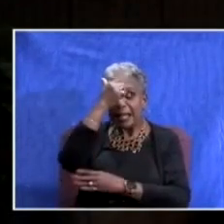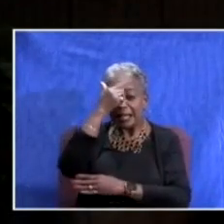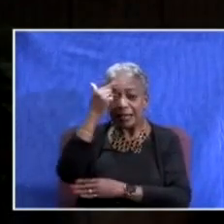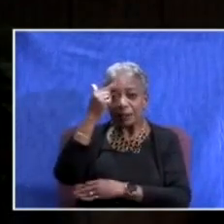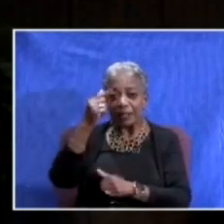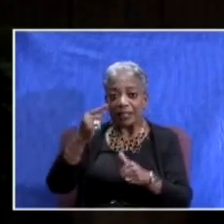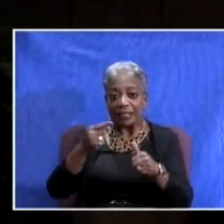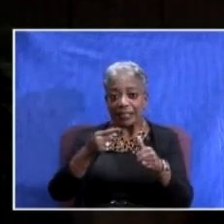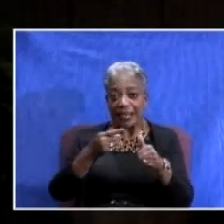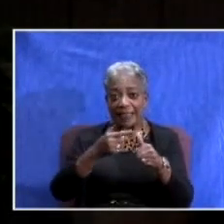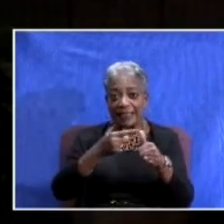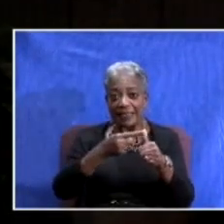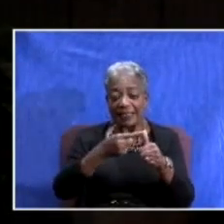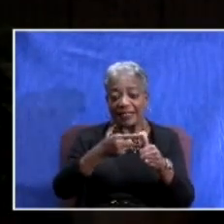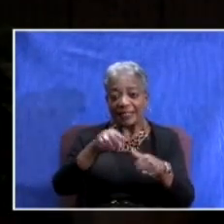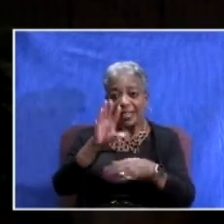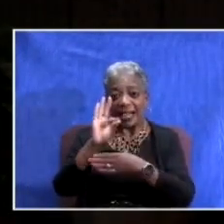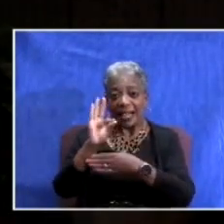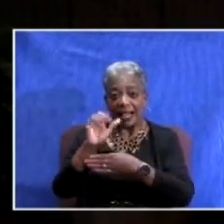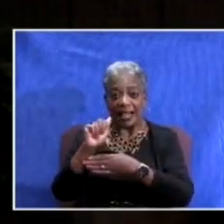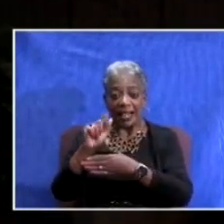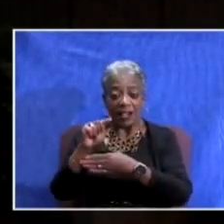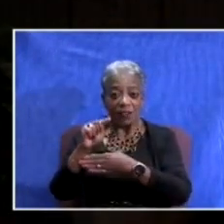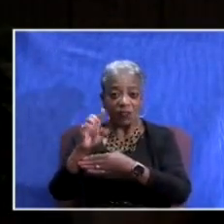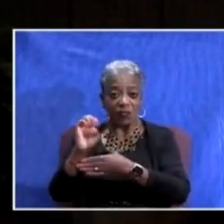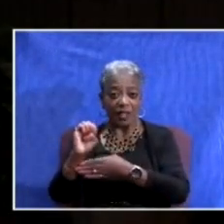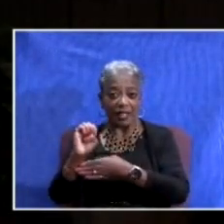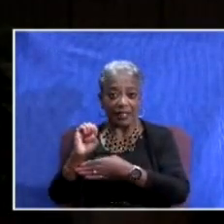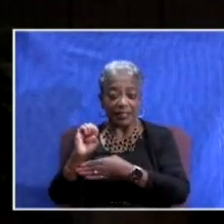God ordained it. God ain't had nothing to do with this.